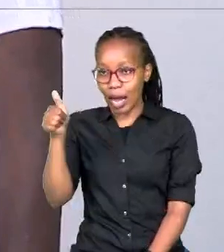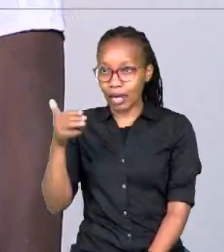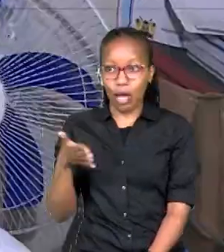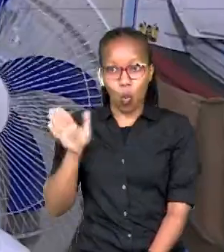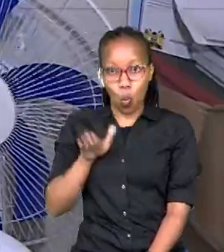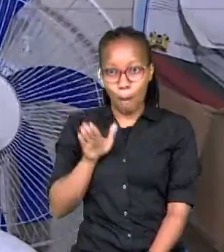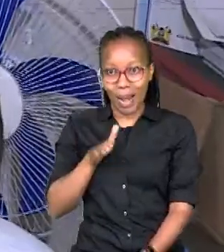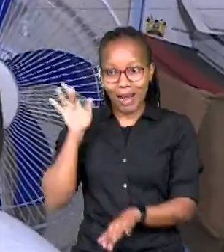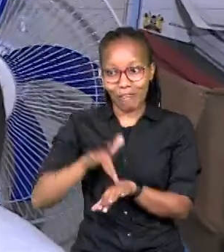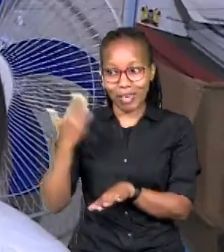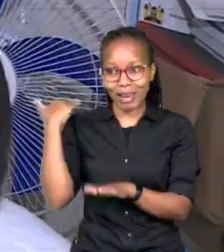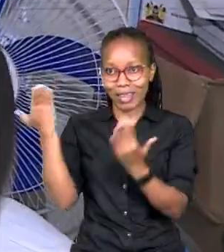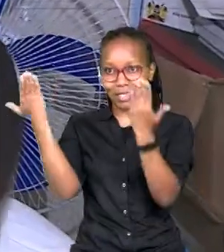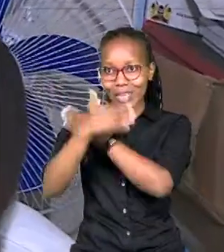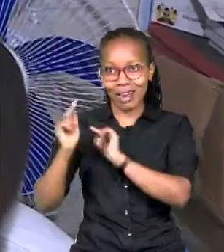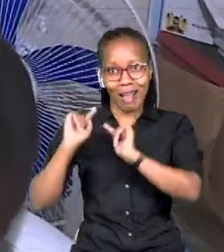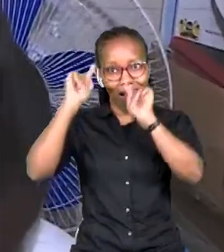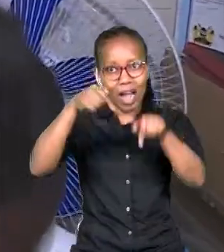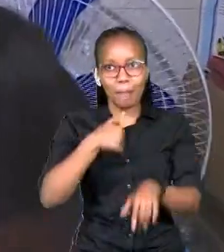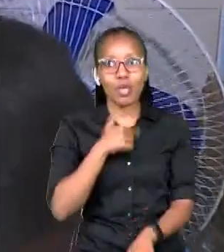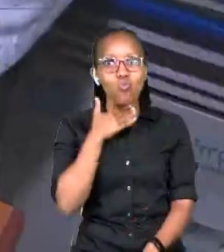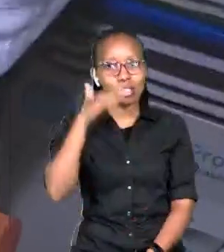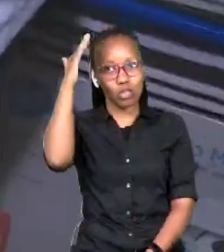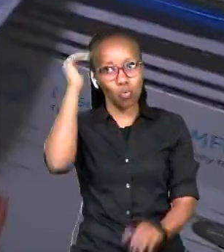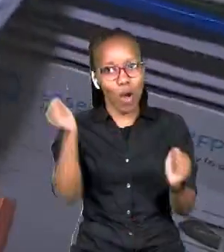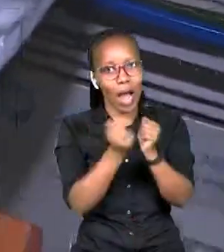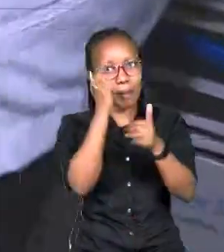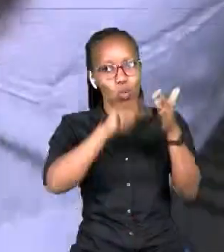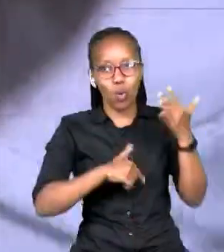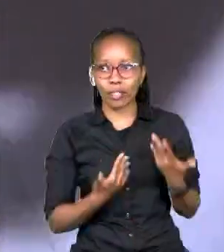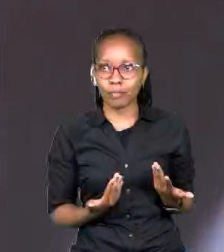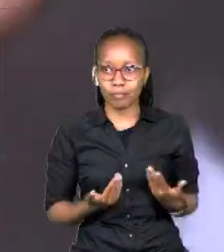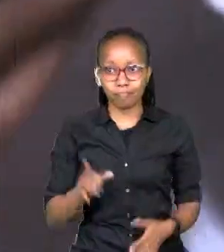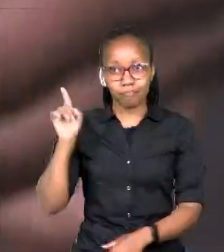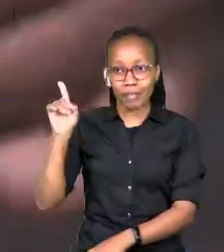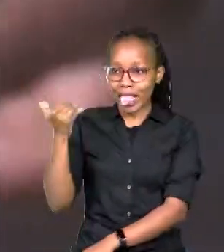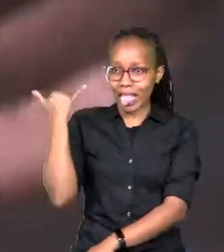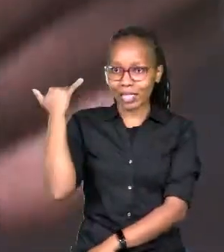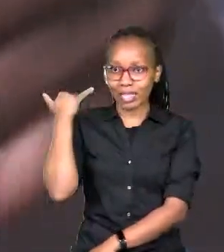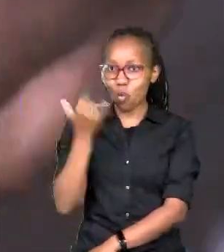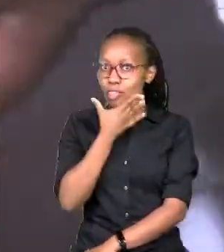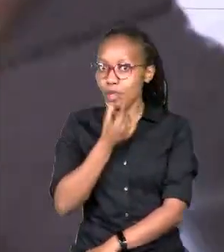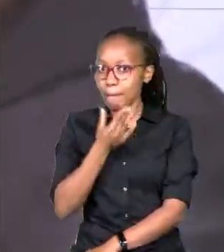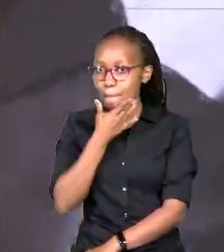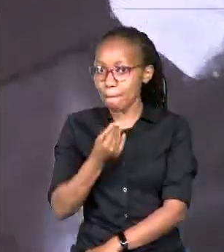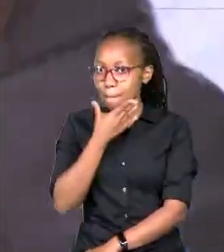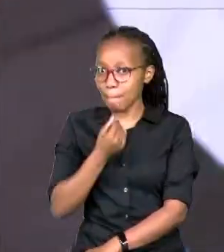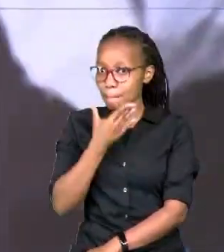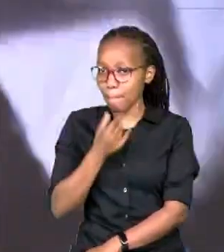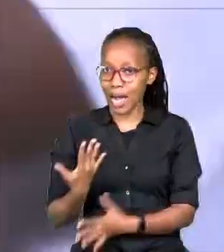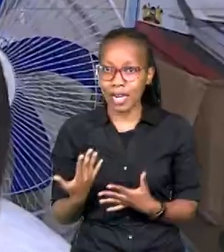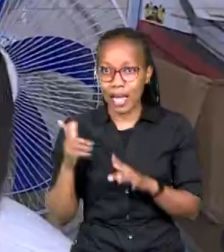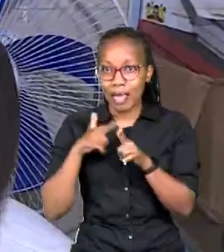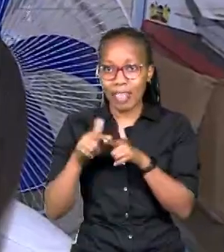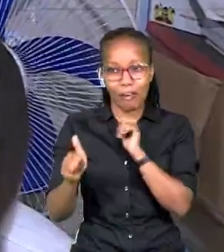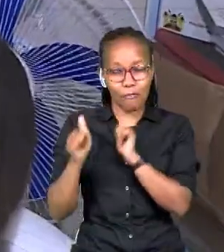night came, and I was curious to know what happened. Alikuwa na mwanaume jana, client, akakataa